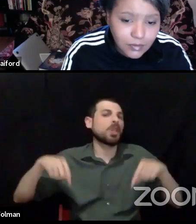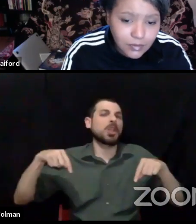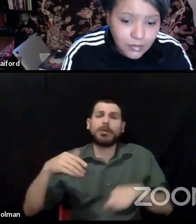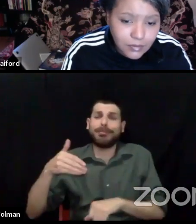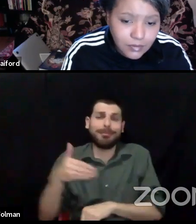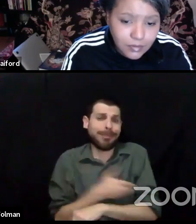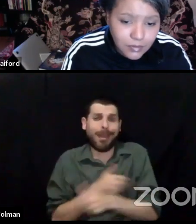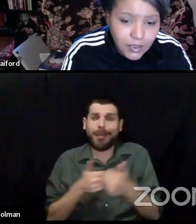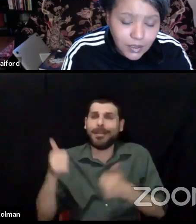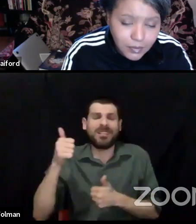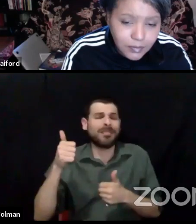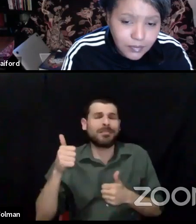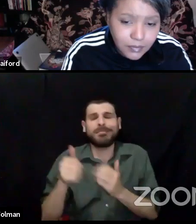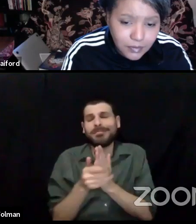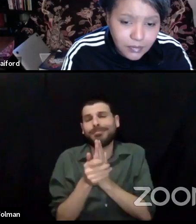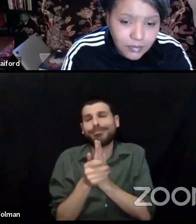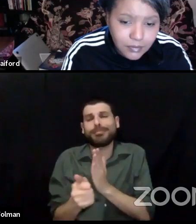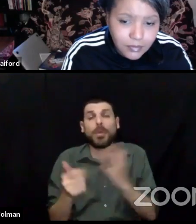They're salespeople. You know what I mean?